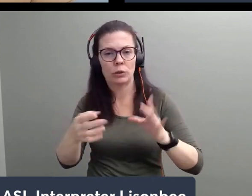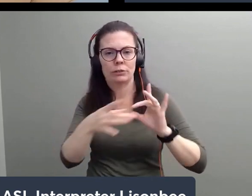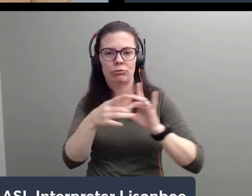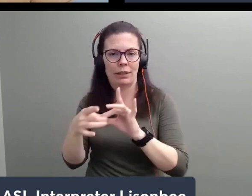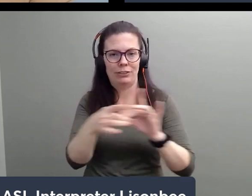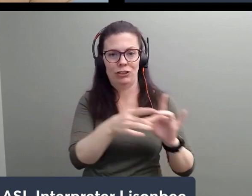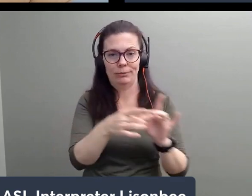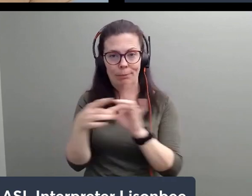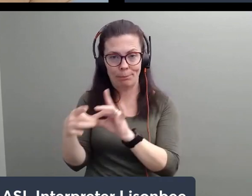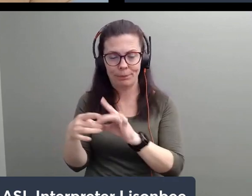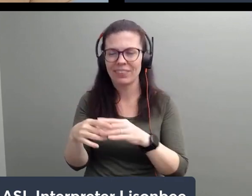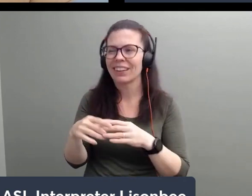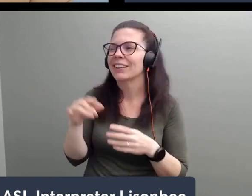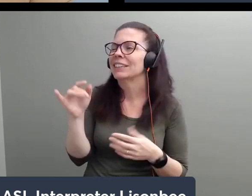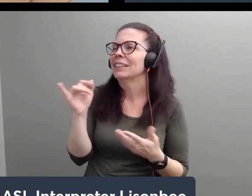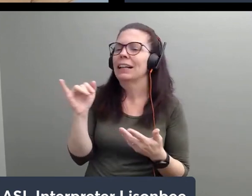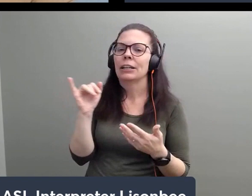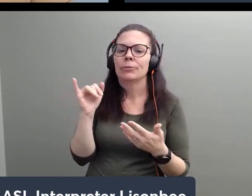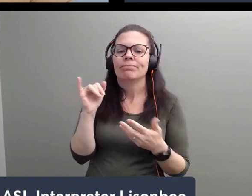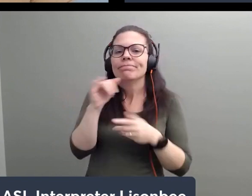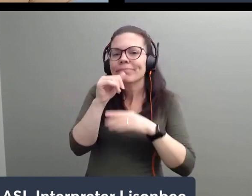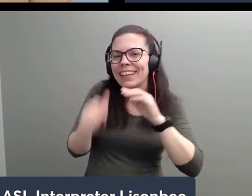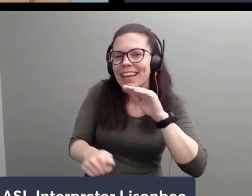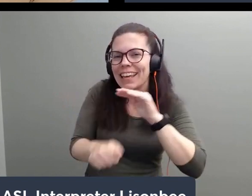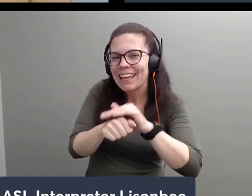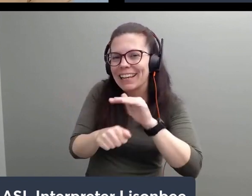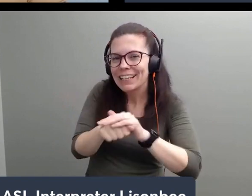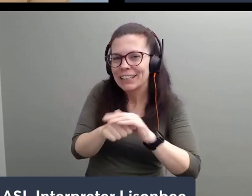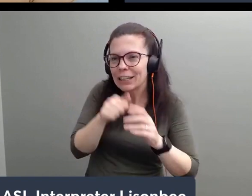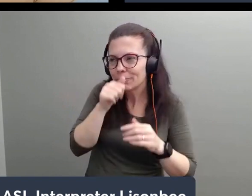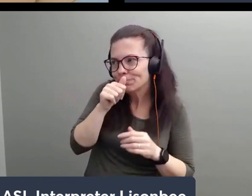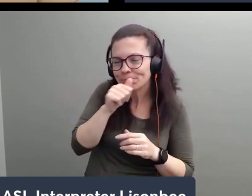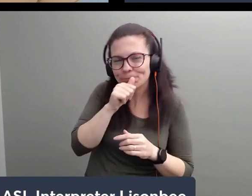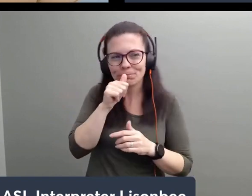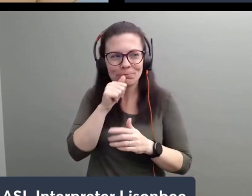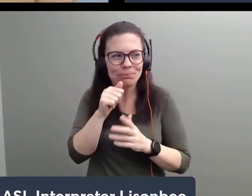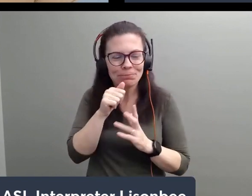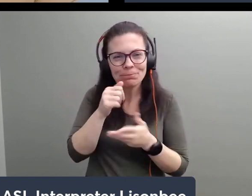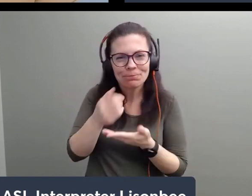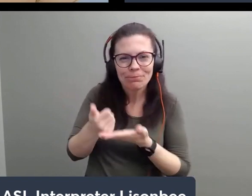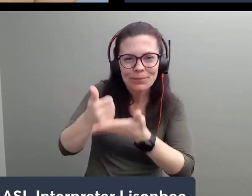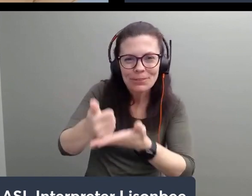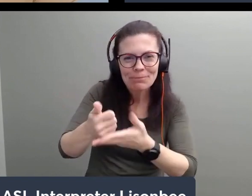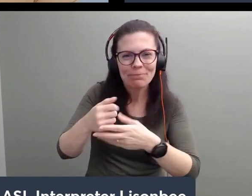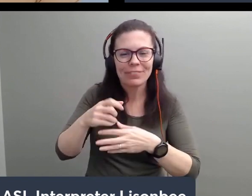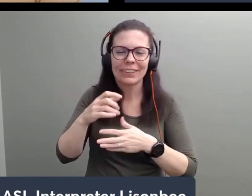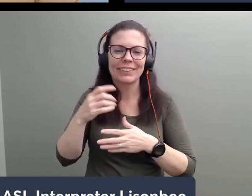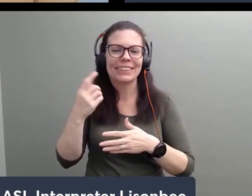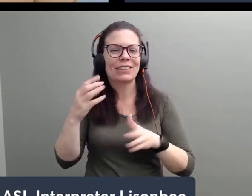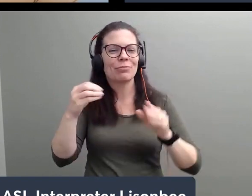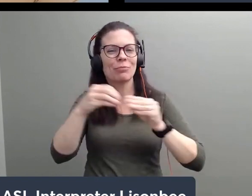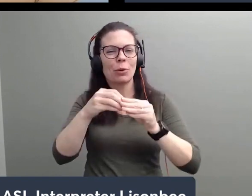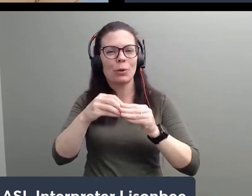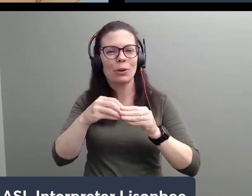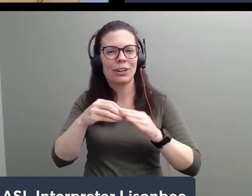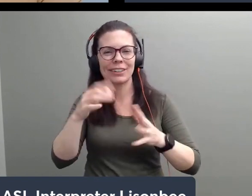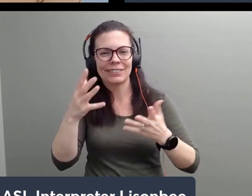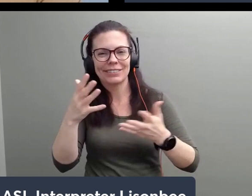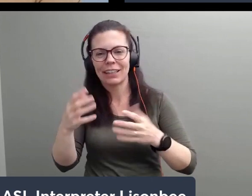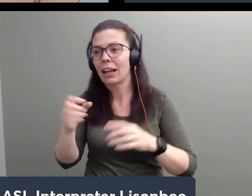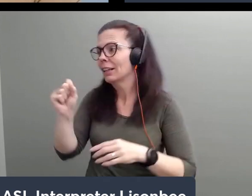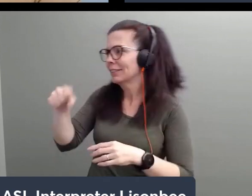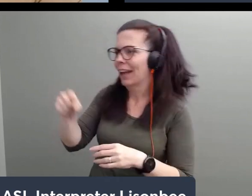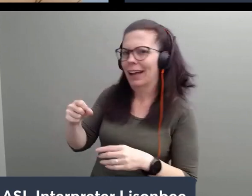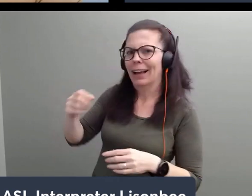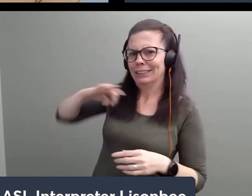one. It's more like the hidden gem, like I said. Something more, that does sound like a